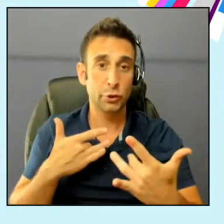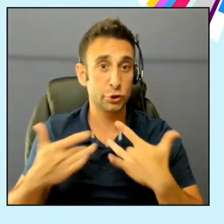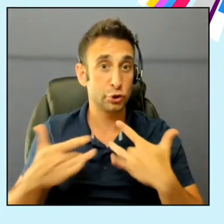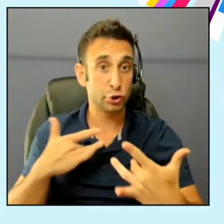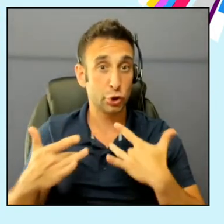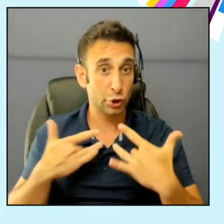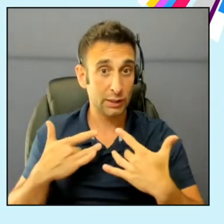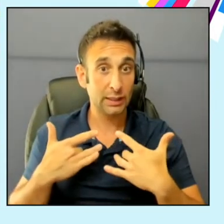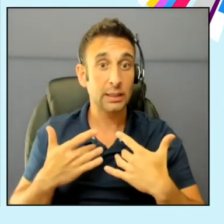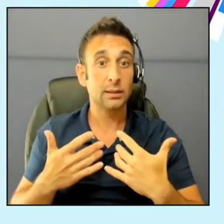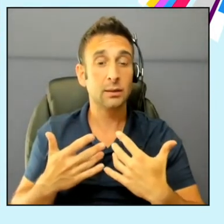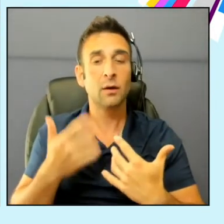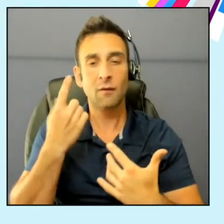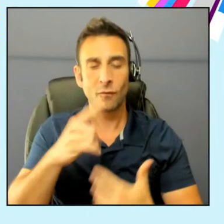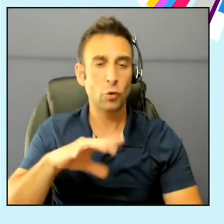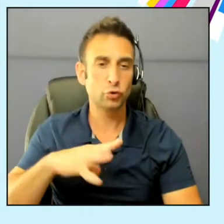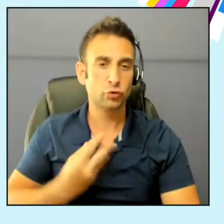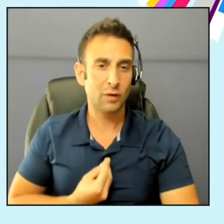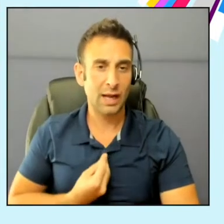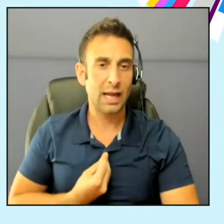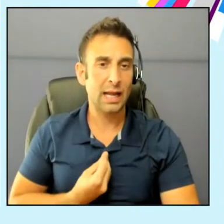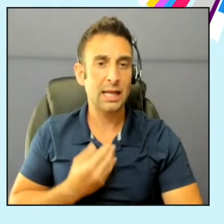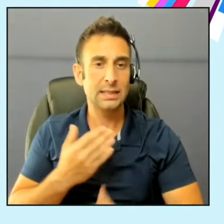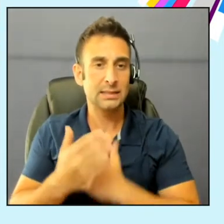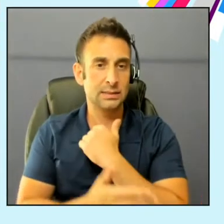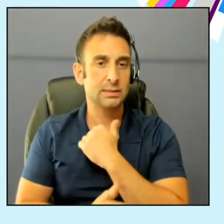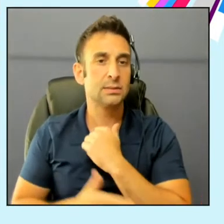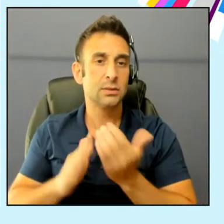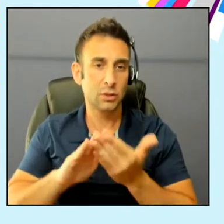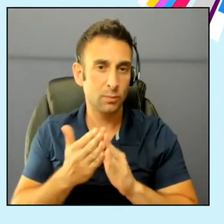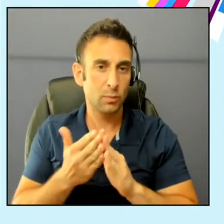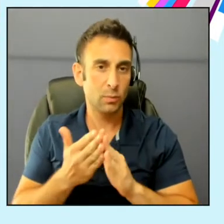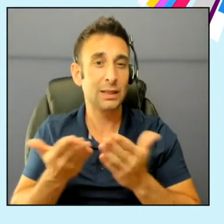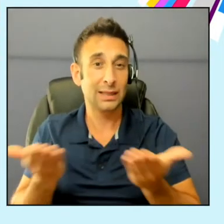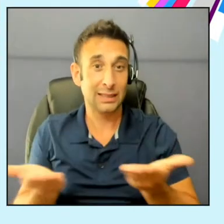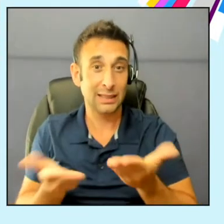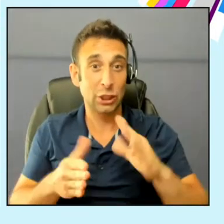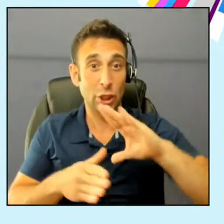our trans community in Latin America, where the life